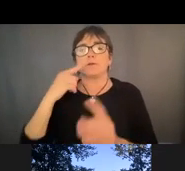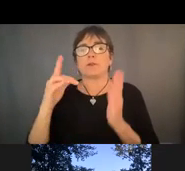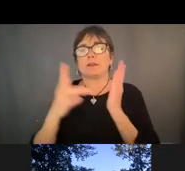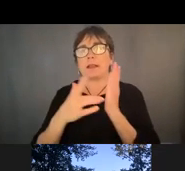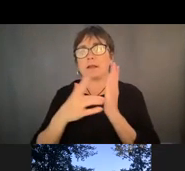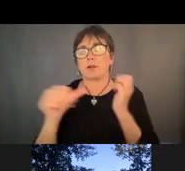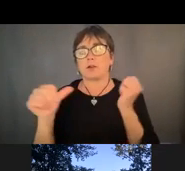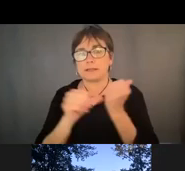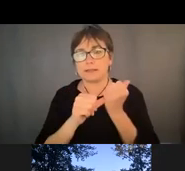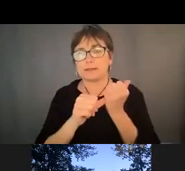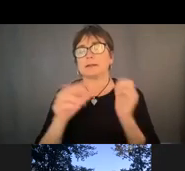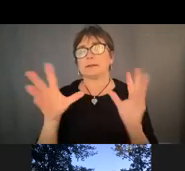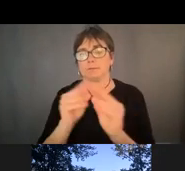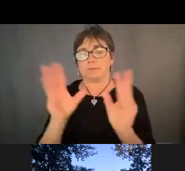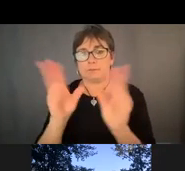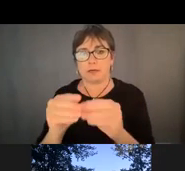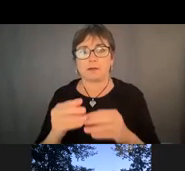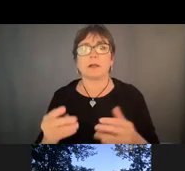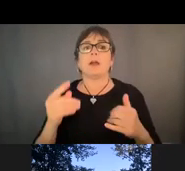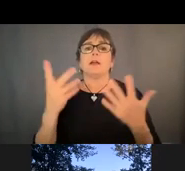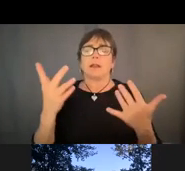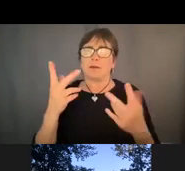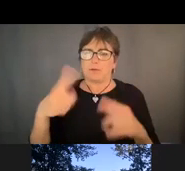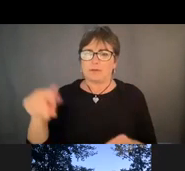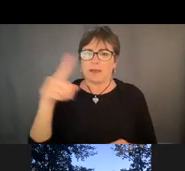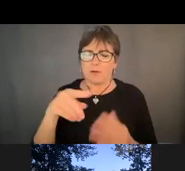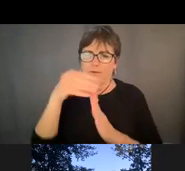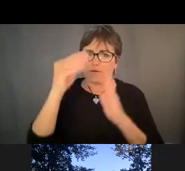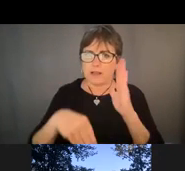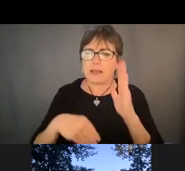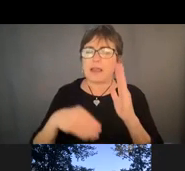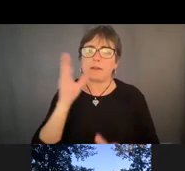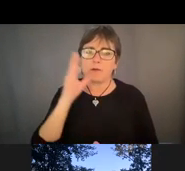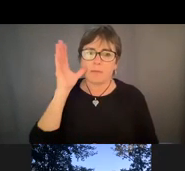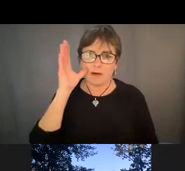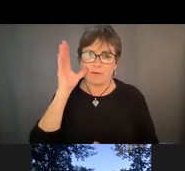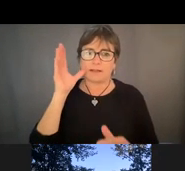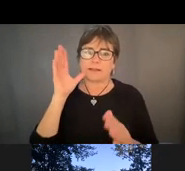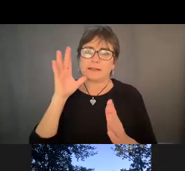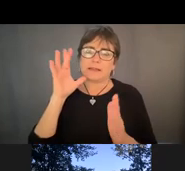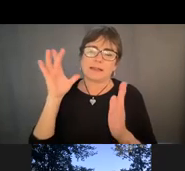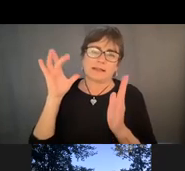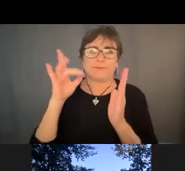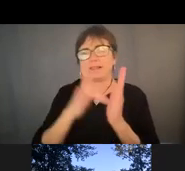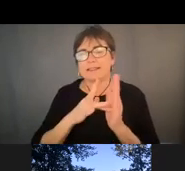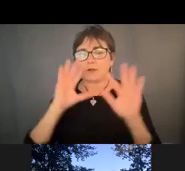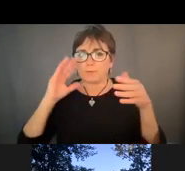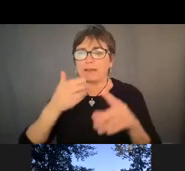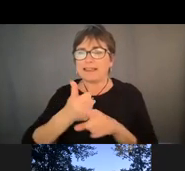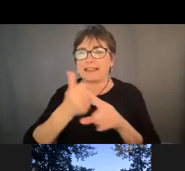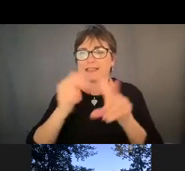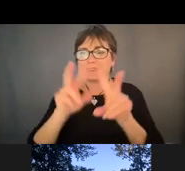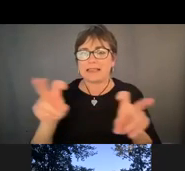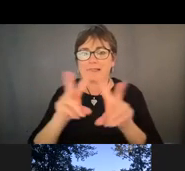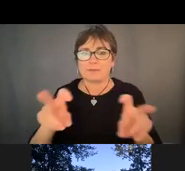in the process of filling out or completing their parent self-assessments. And then we're also going to work on doing a community needs assessment. So in this way, we're